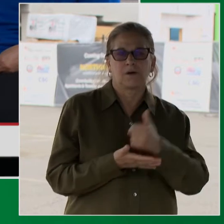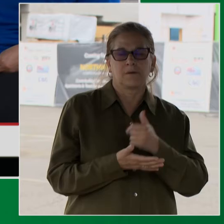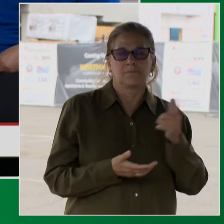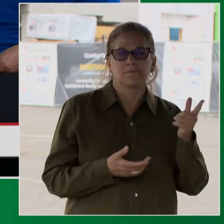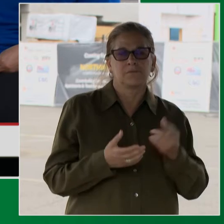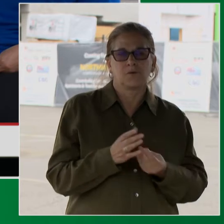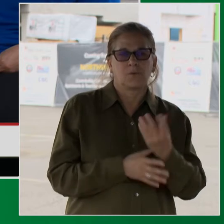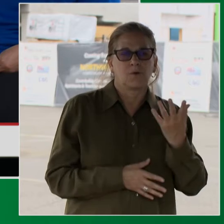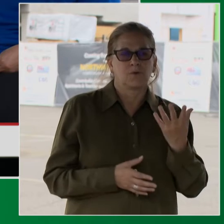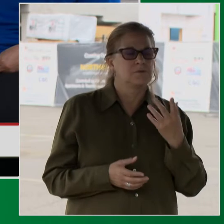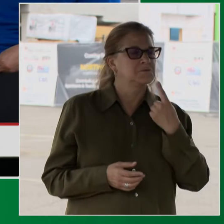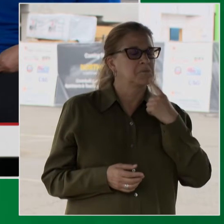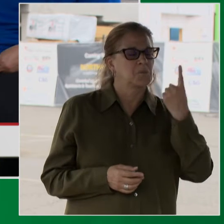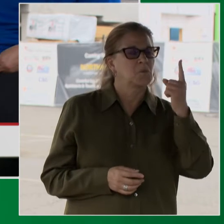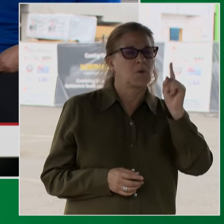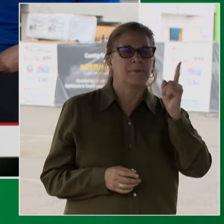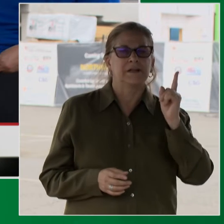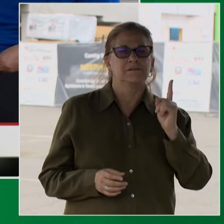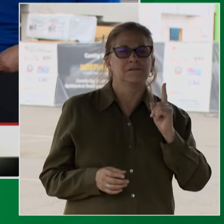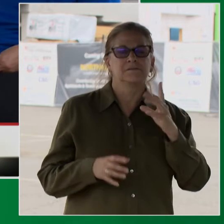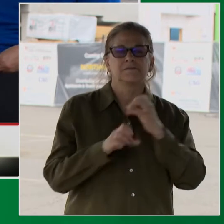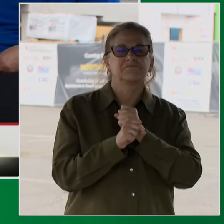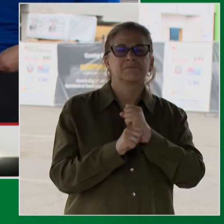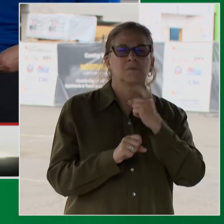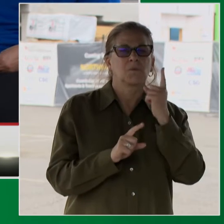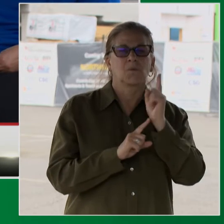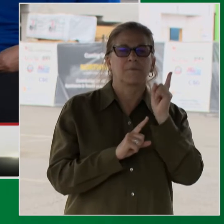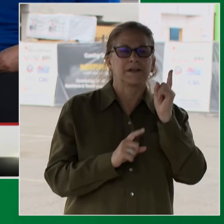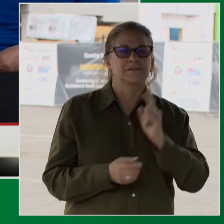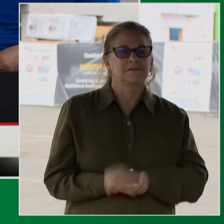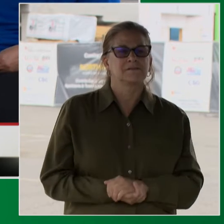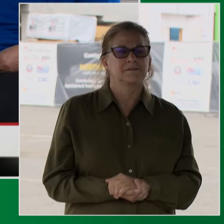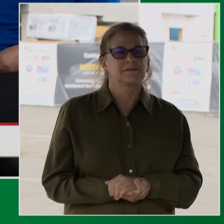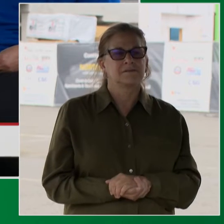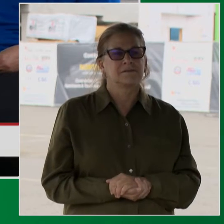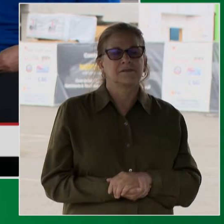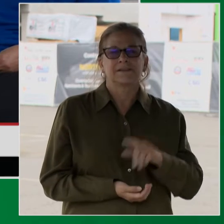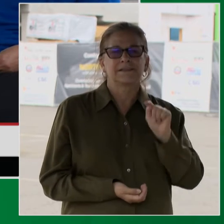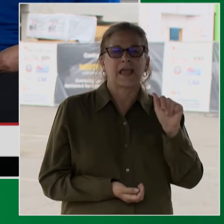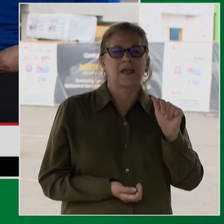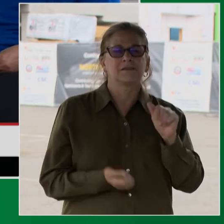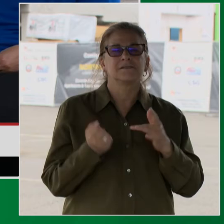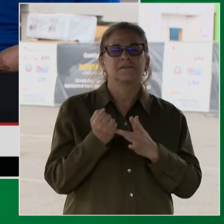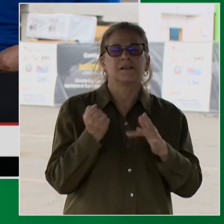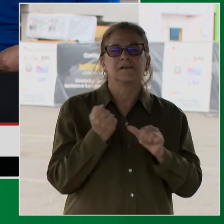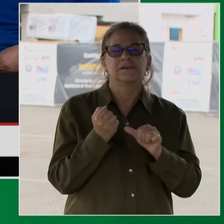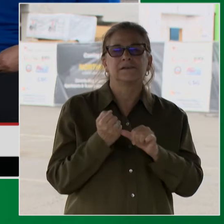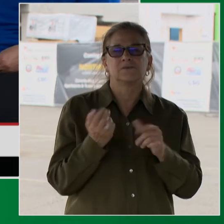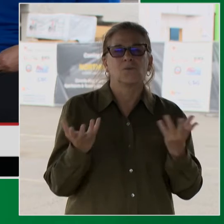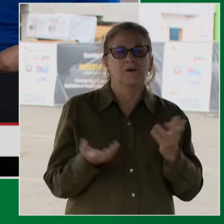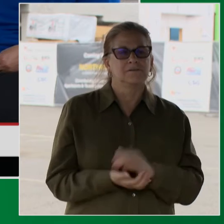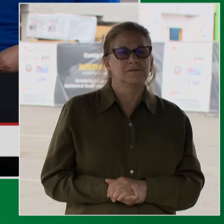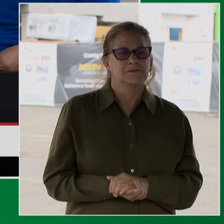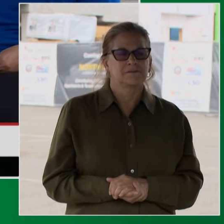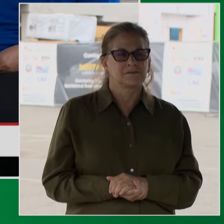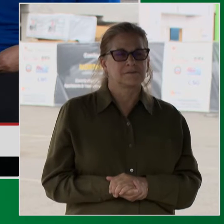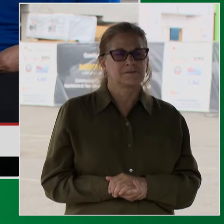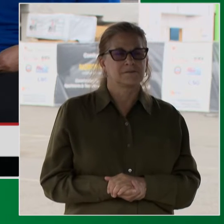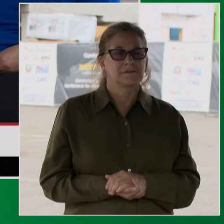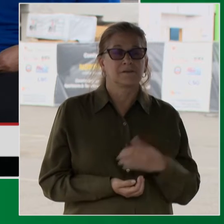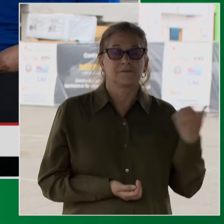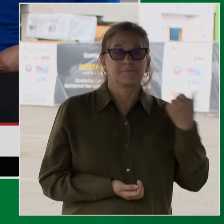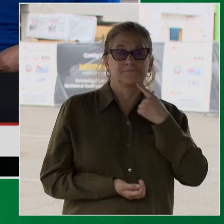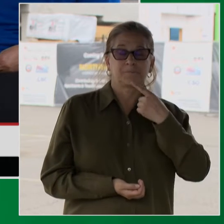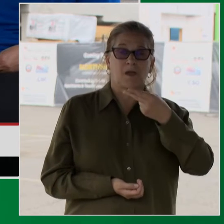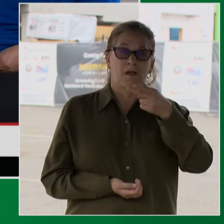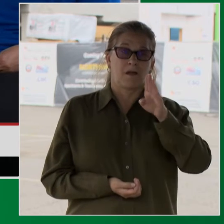pitch for why a Technical Assistance Hub is important, especially now as we come out of such a really